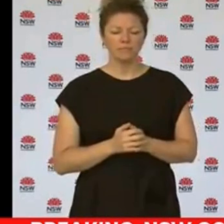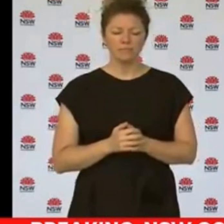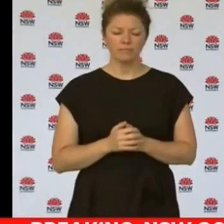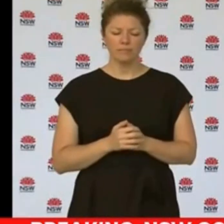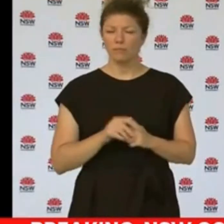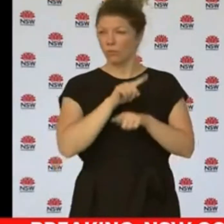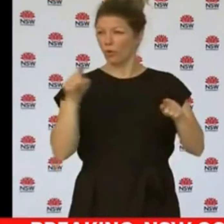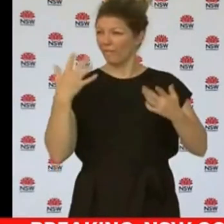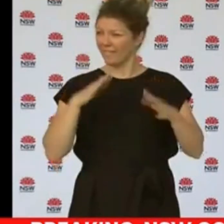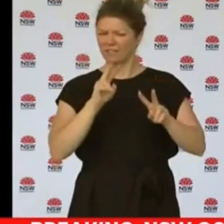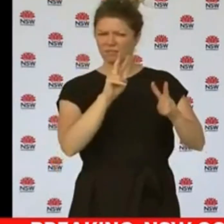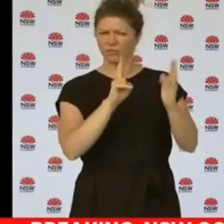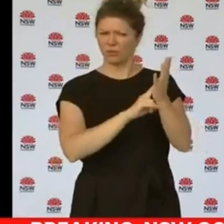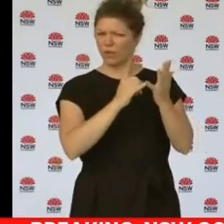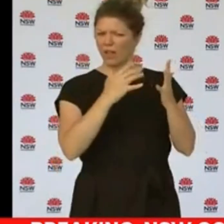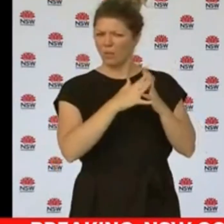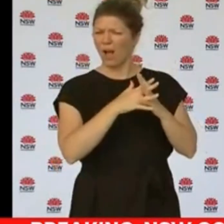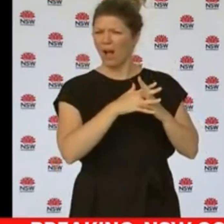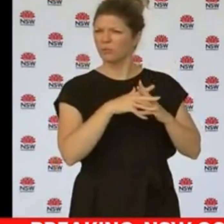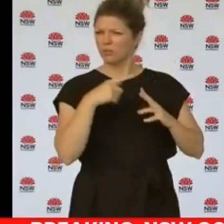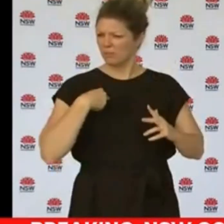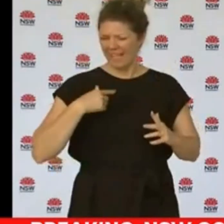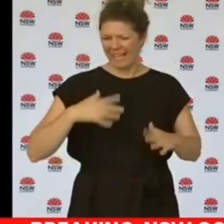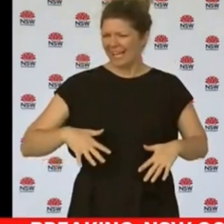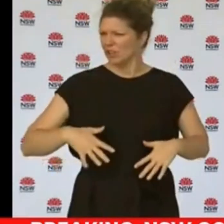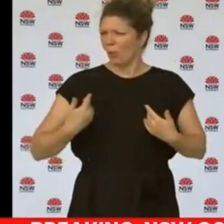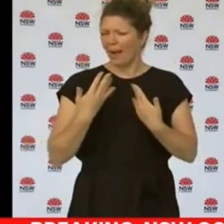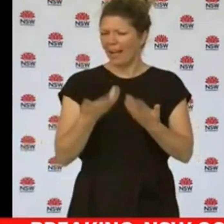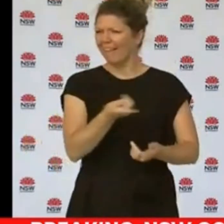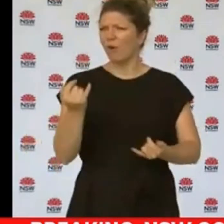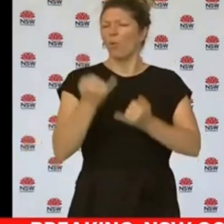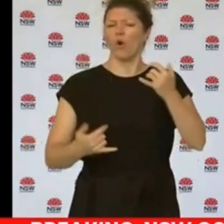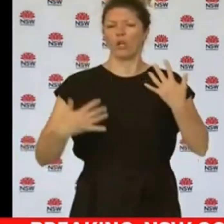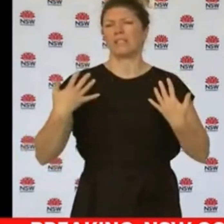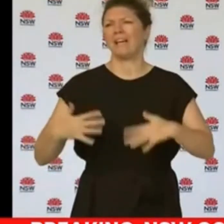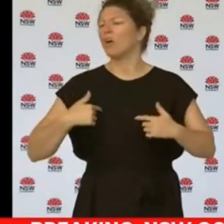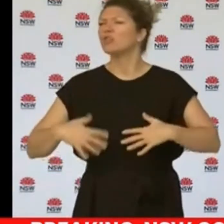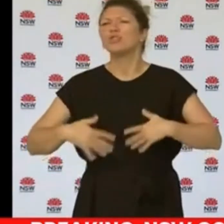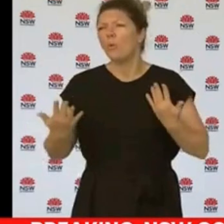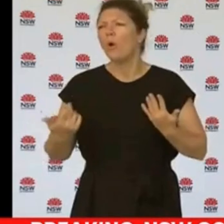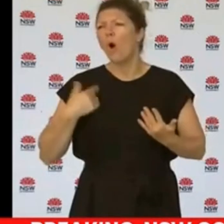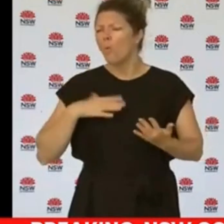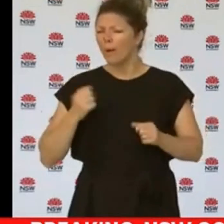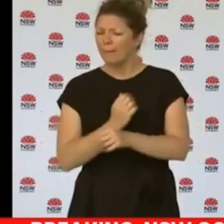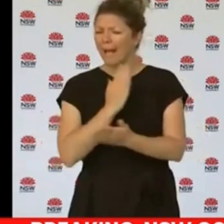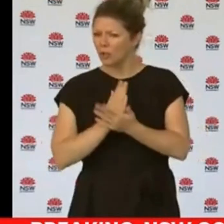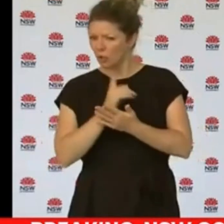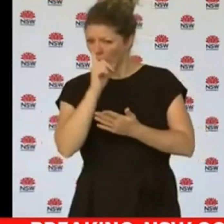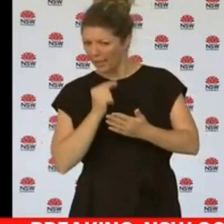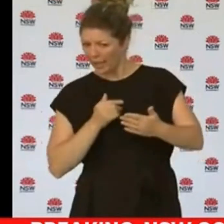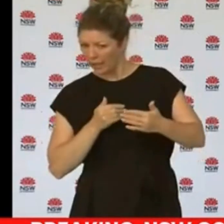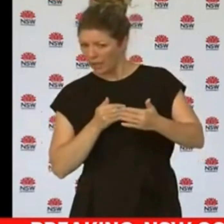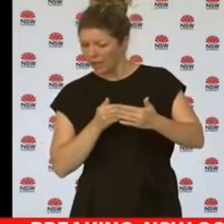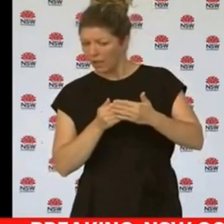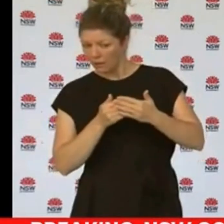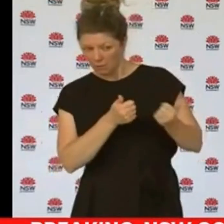during the pandemic that New South Wales will never impose unnecessary burdens on our citizens. At times we need to. The lockdown on the